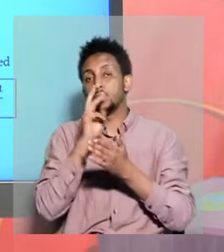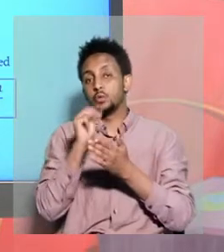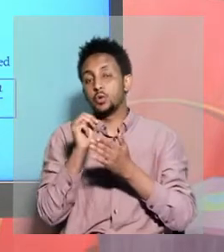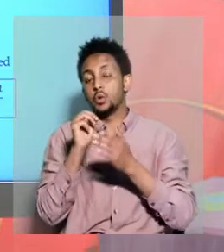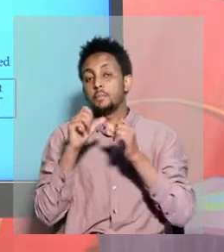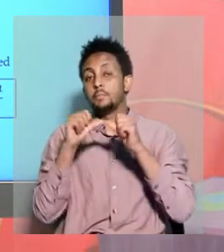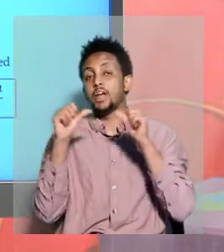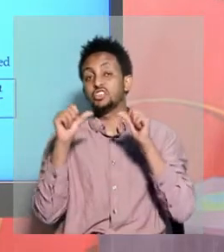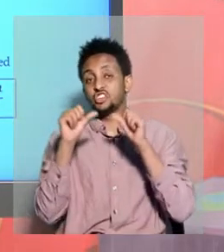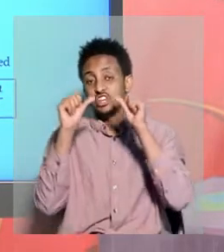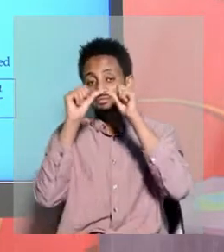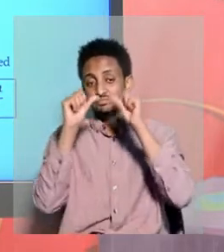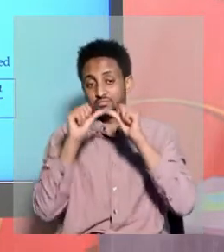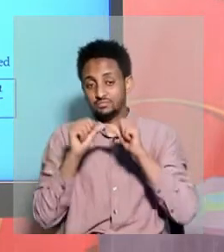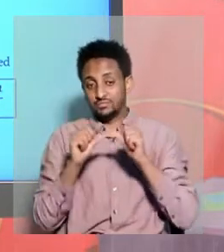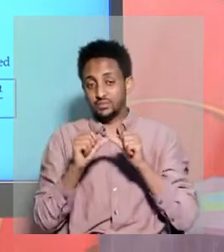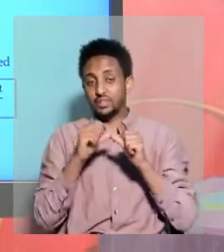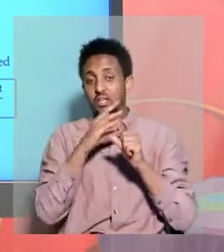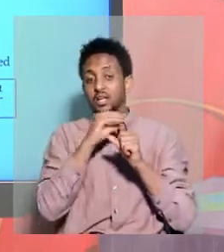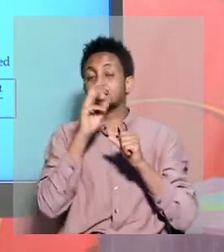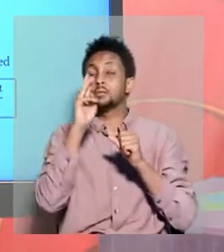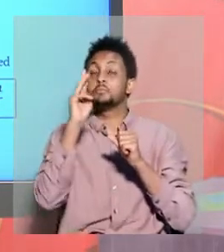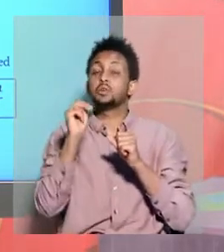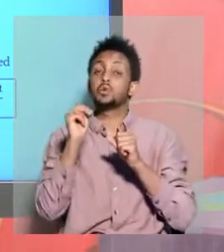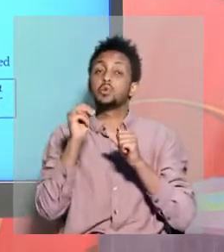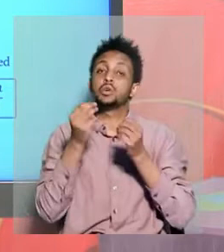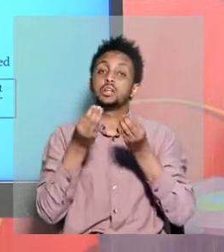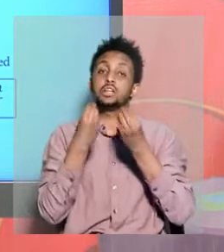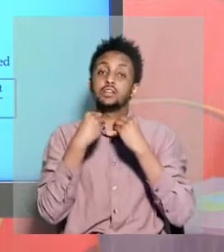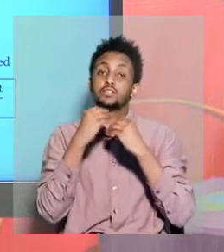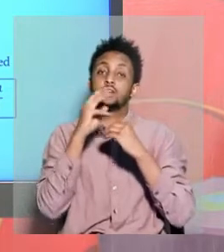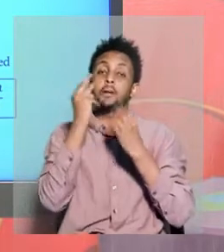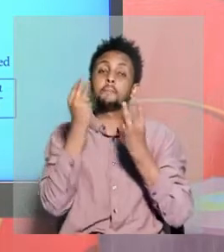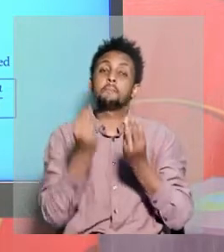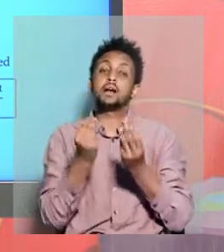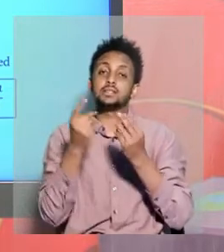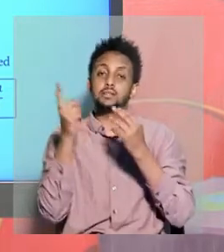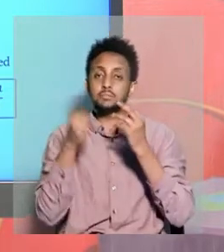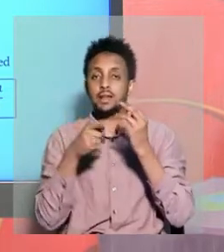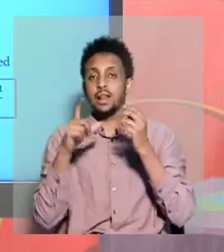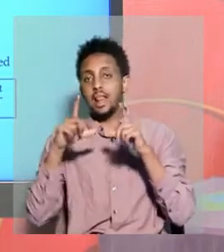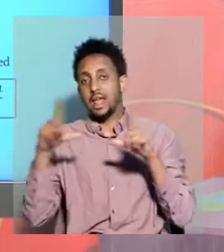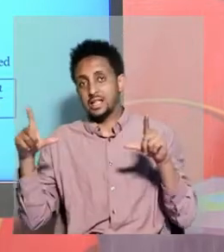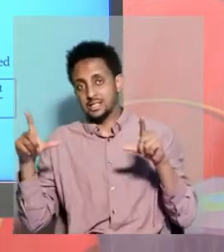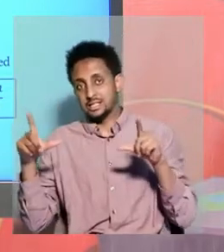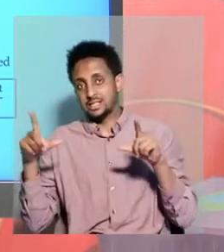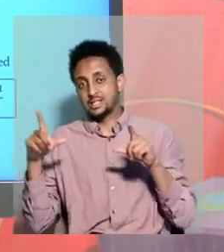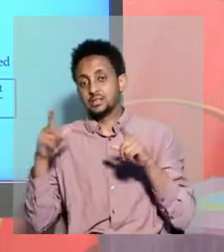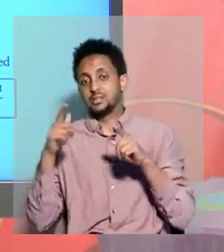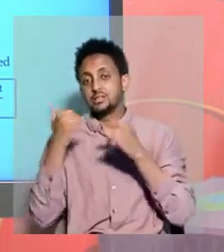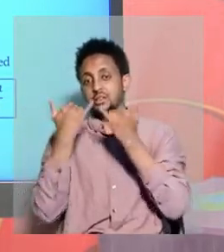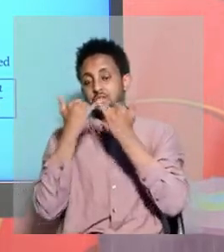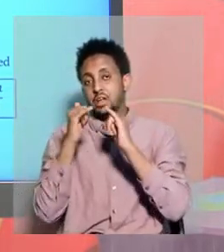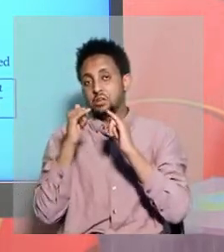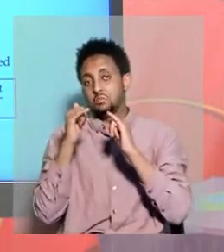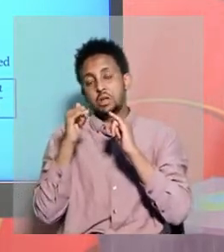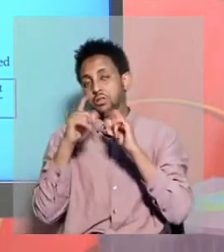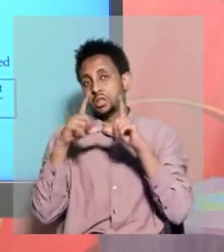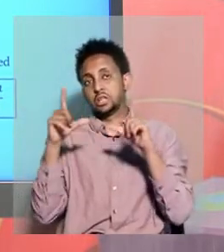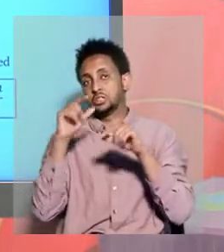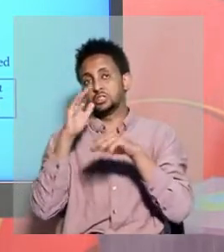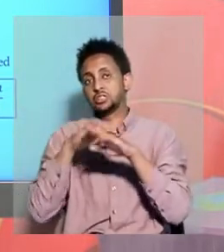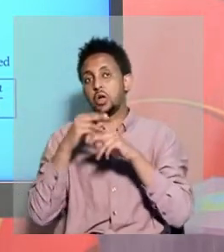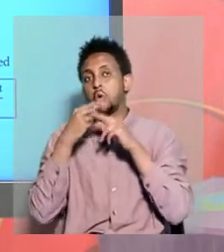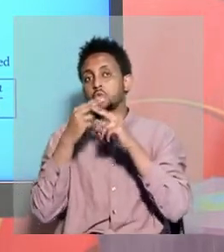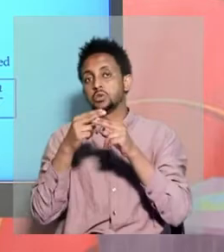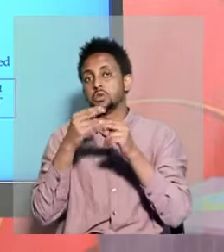linear, measures the linear distribution, and mu is given to be mass per length. The mass of the string divided by the length is known to